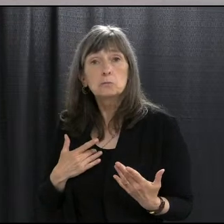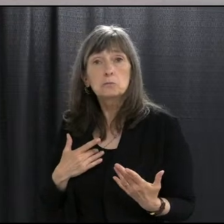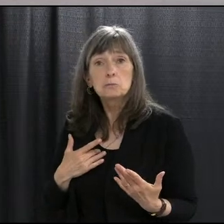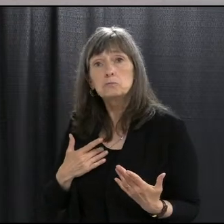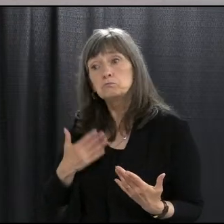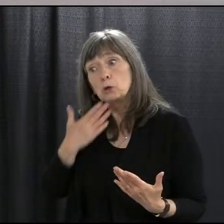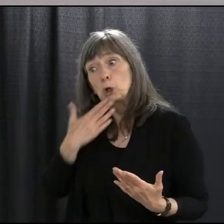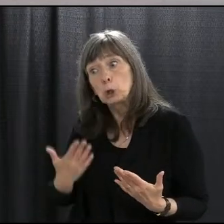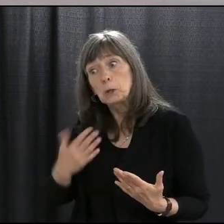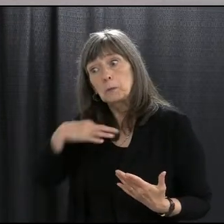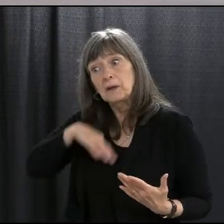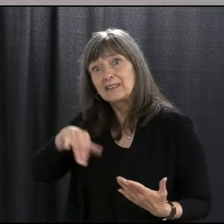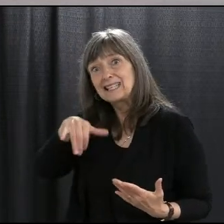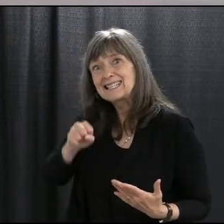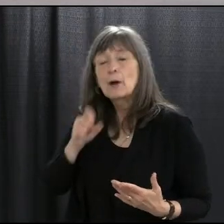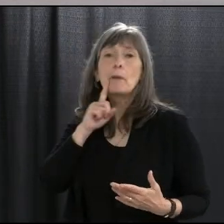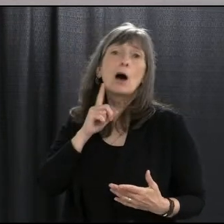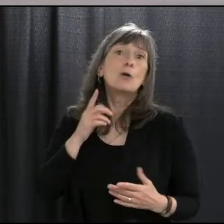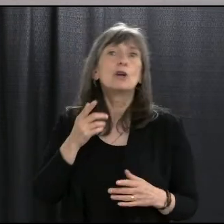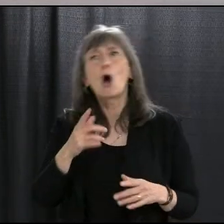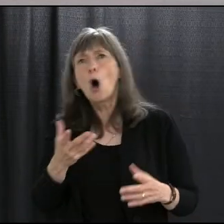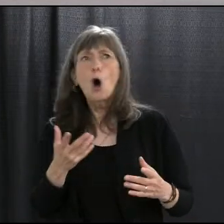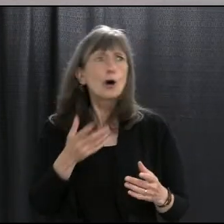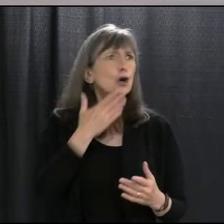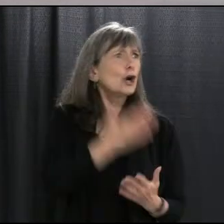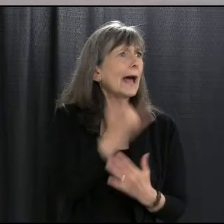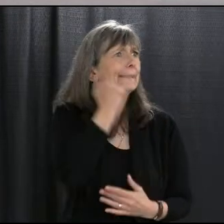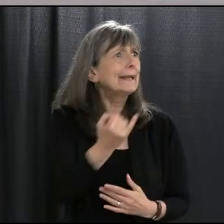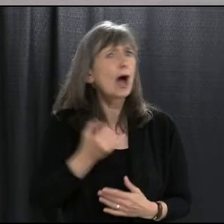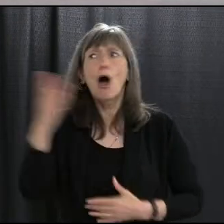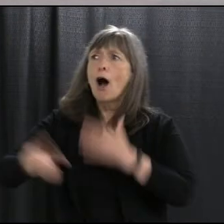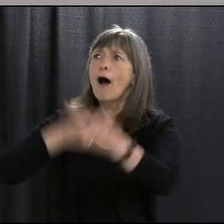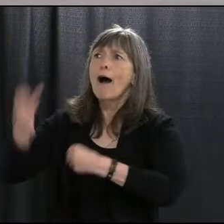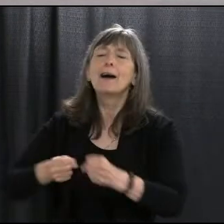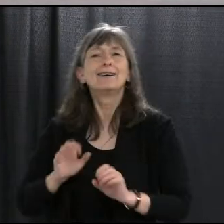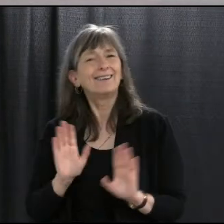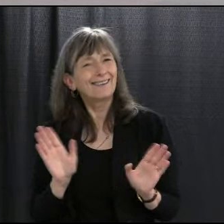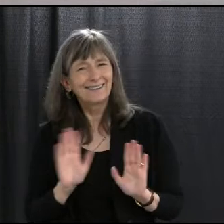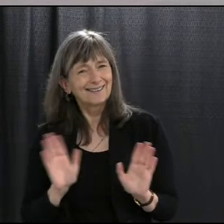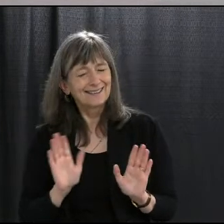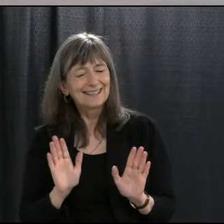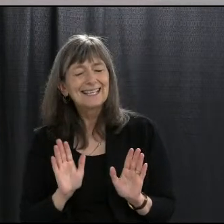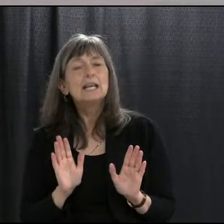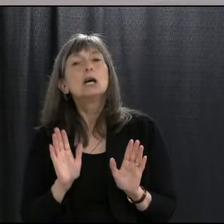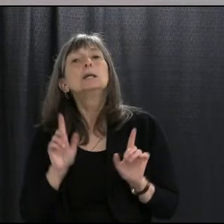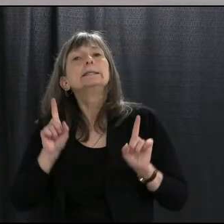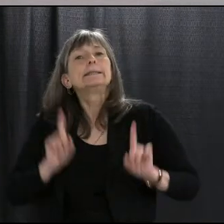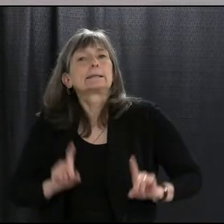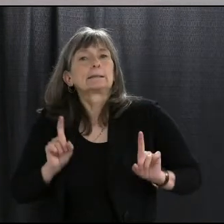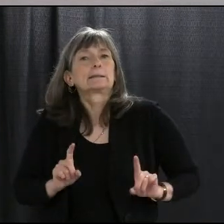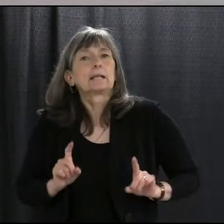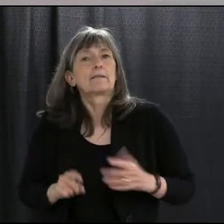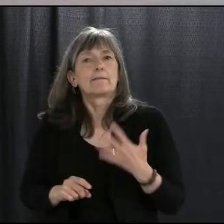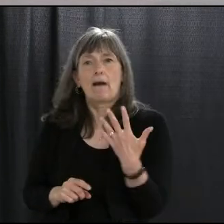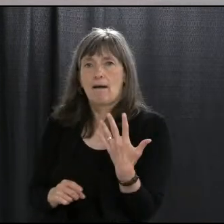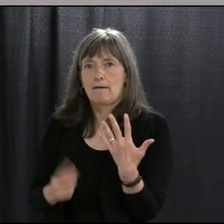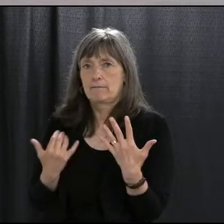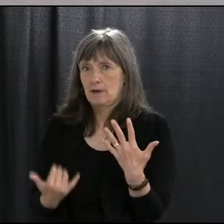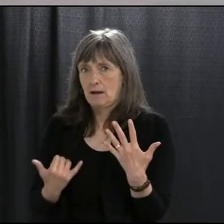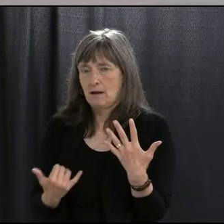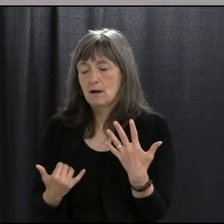we kind of run crazy and start hiring physician assistants, we're going to use this as a pilot so that we can